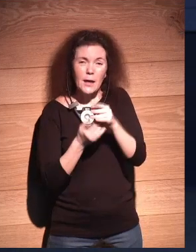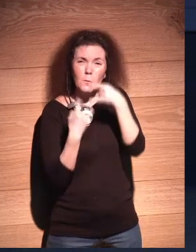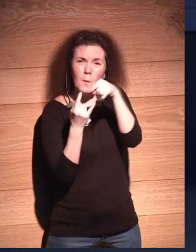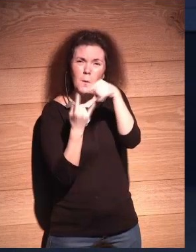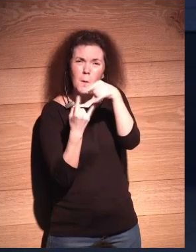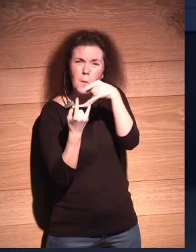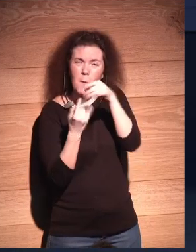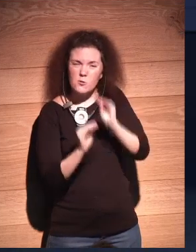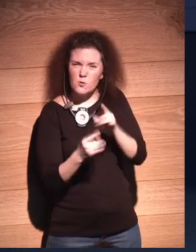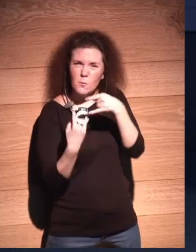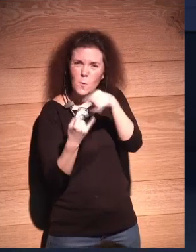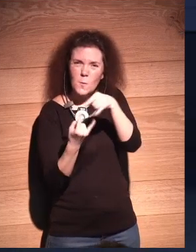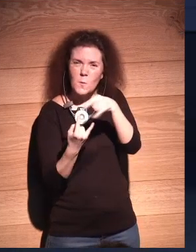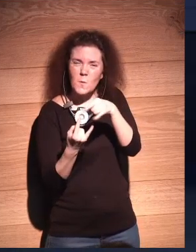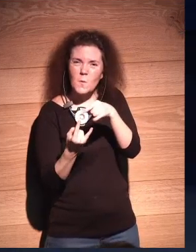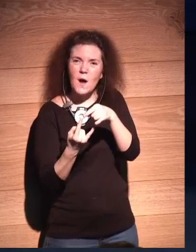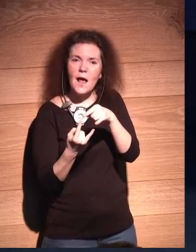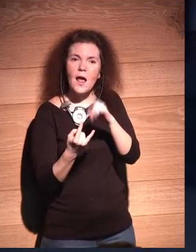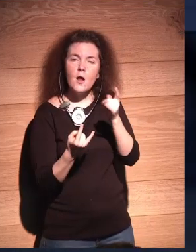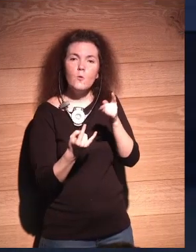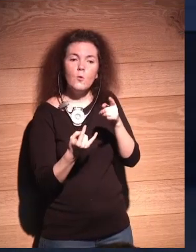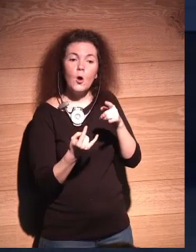and middle dogs, get your dogs,